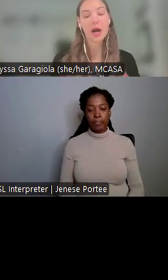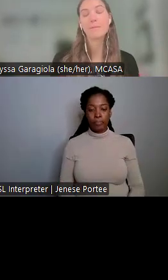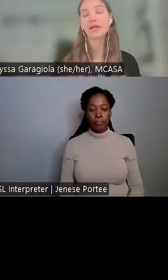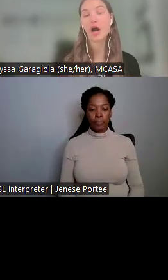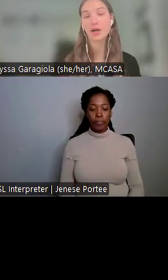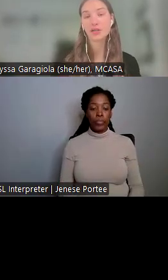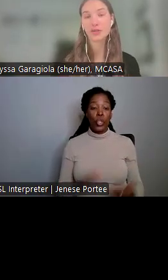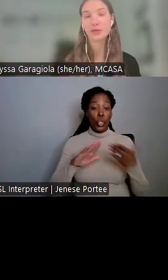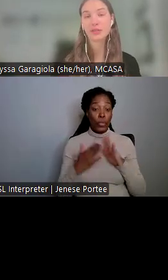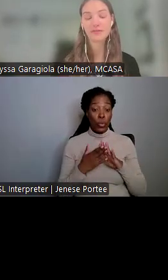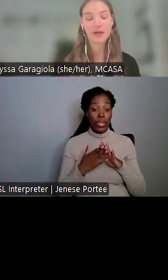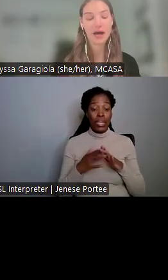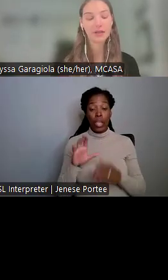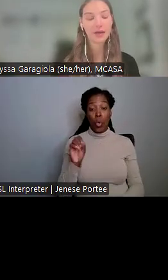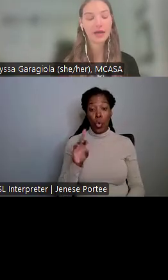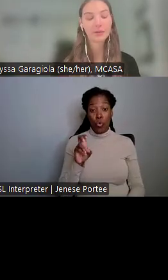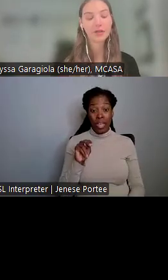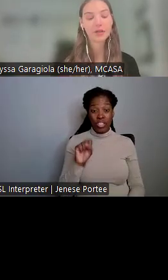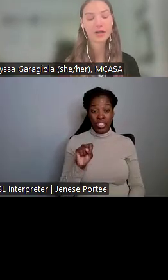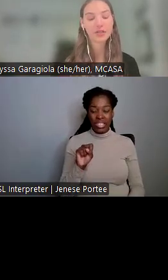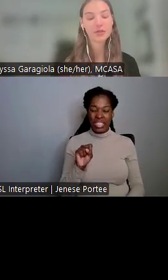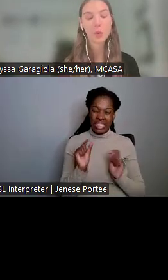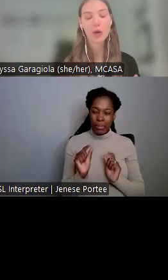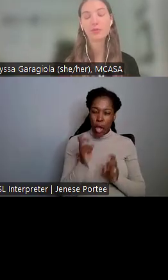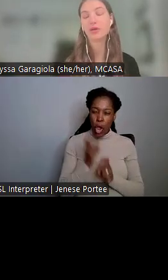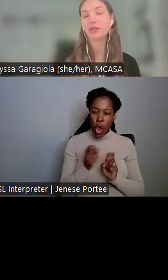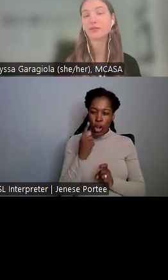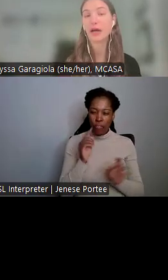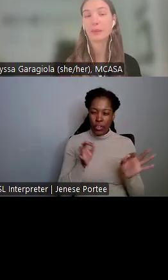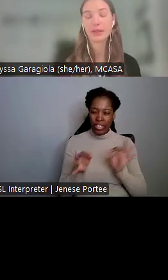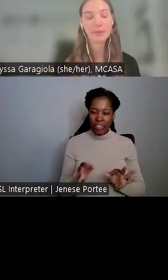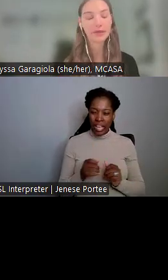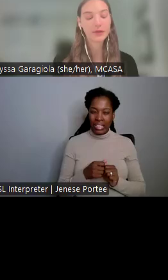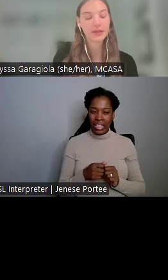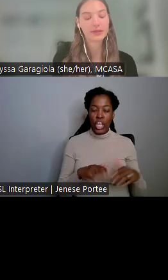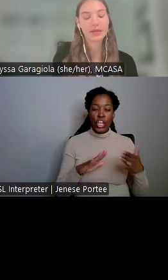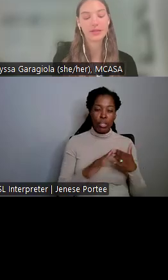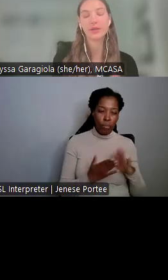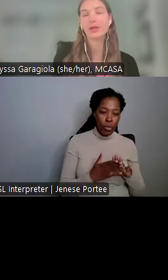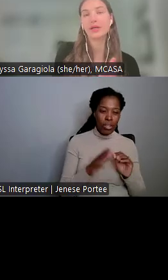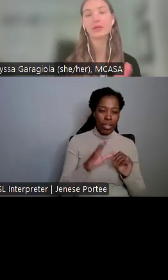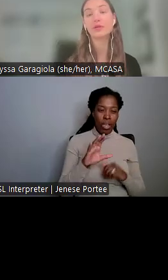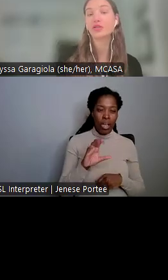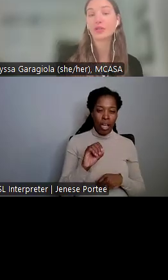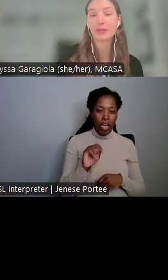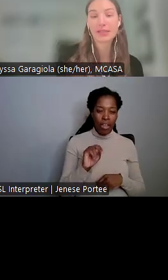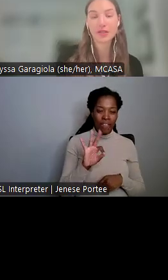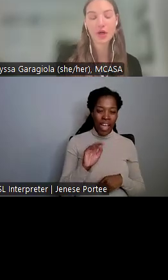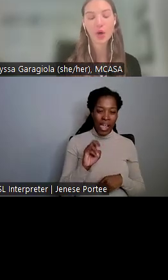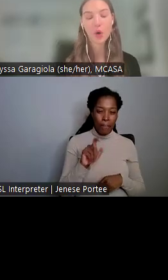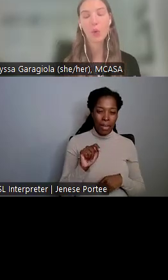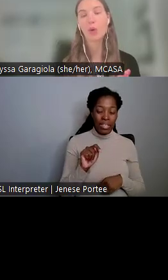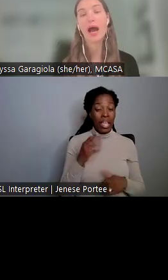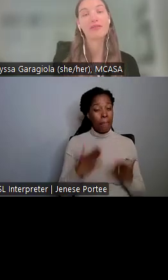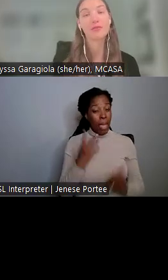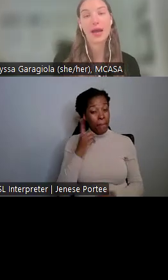corrections are a bit harder to define, and community corrections or community confinement may look like, a community treatment